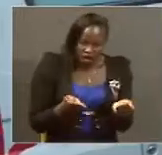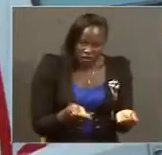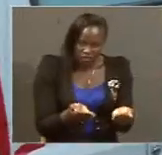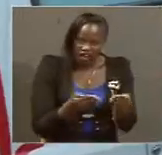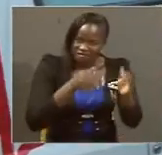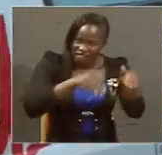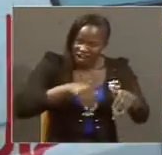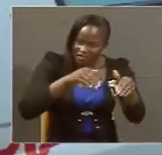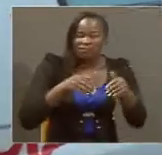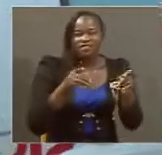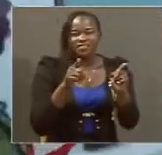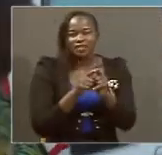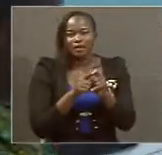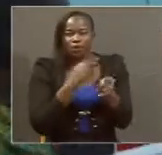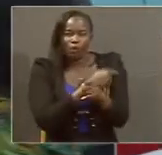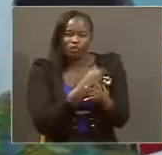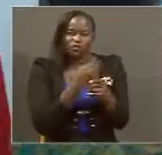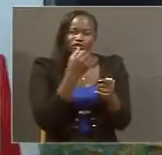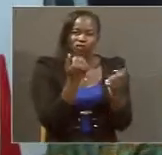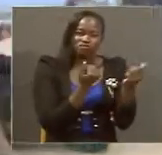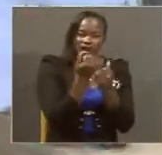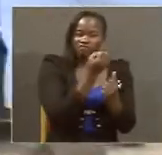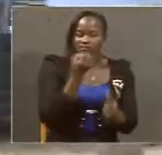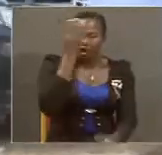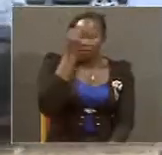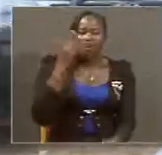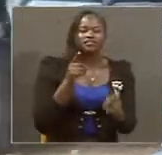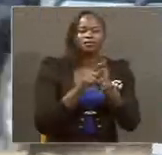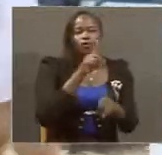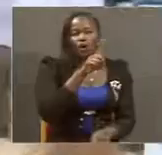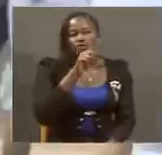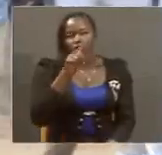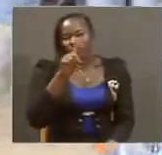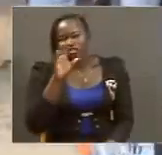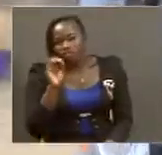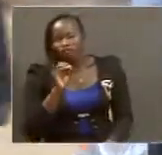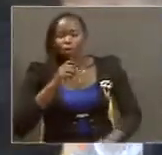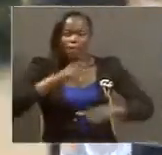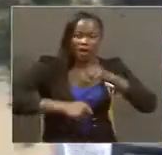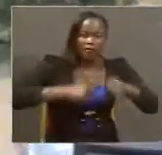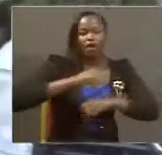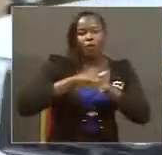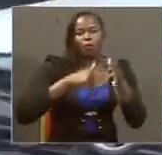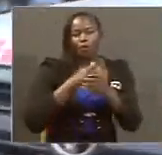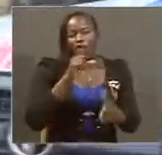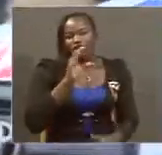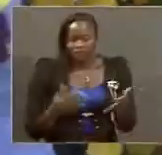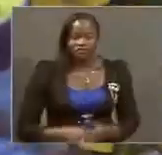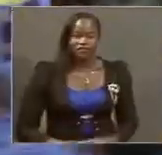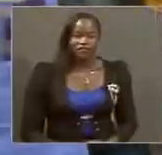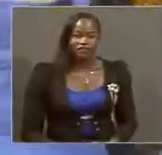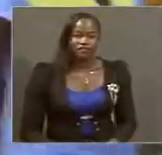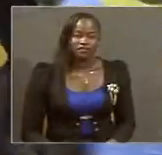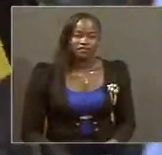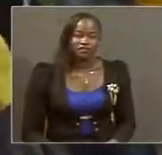an ambulance to the constituency, and 110 bicycles to all LC1 chairpersons in the district and mobilizers.